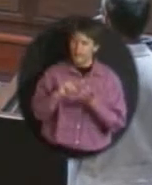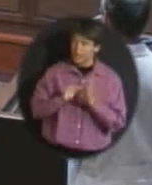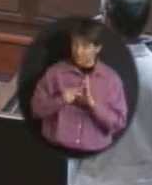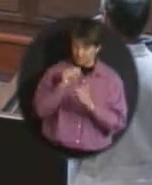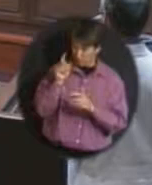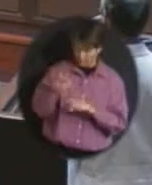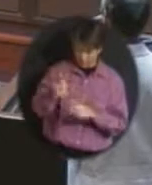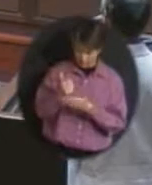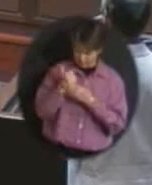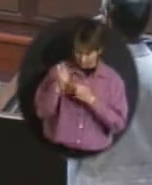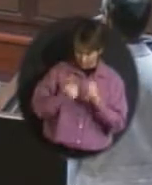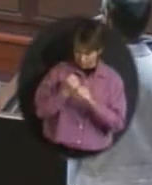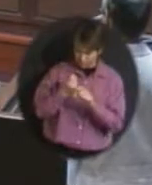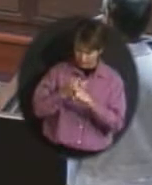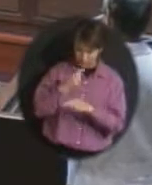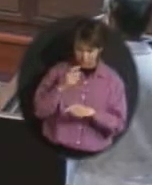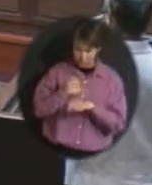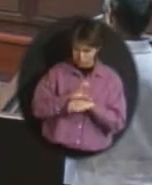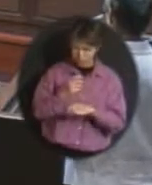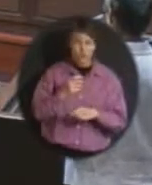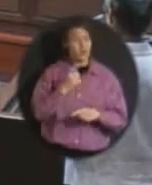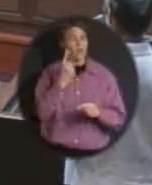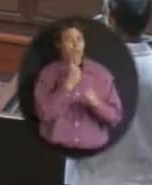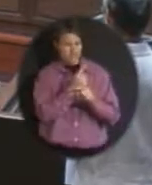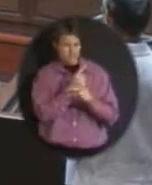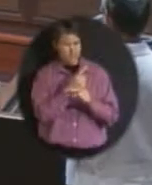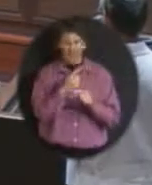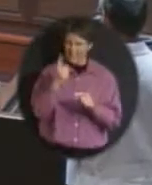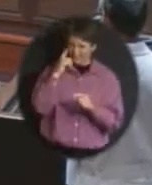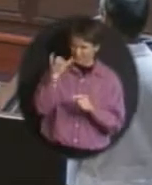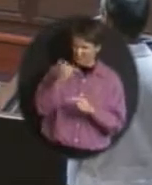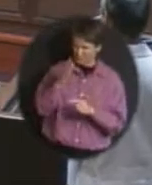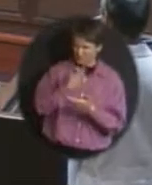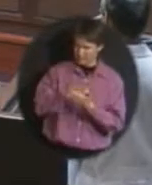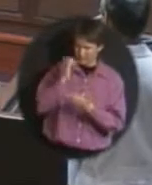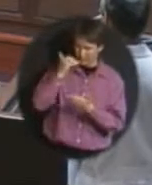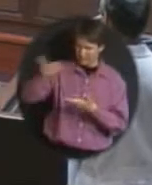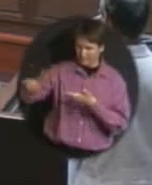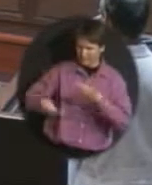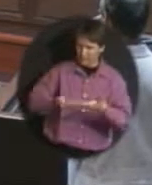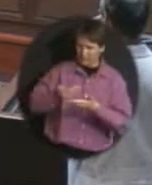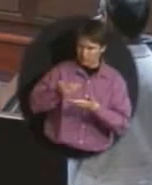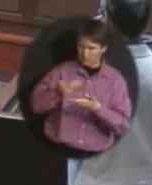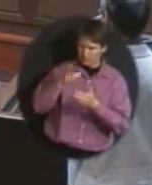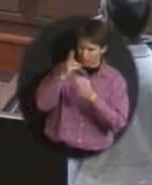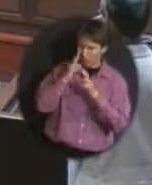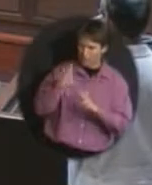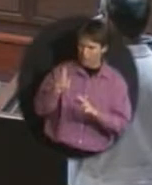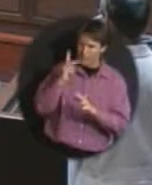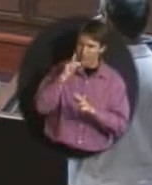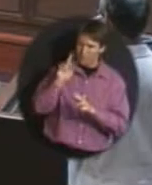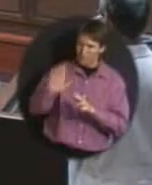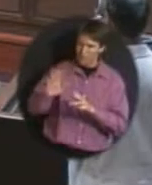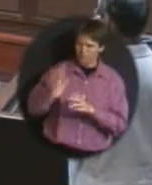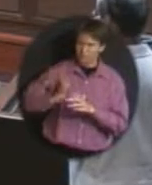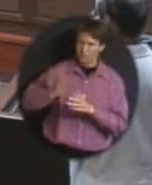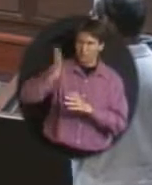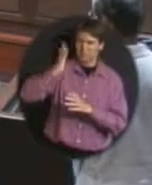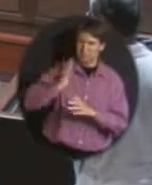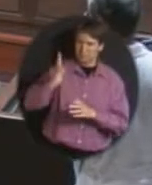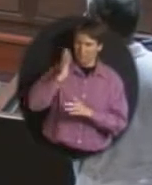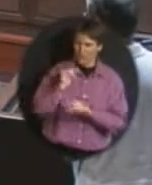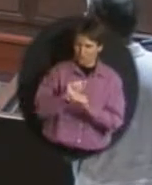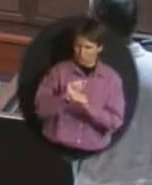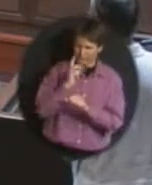don't need their help this year. that's correct. I think it'd still be nice if we invited them in and recognized them for the past work that they had done in